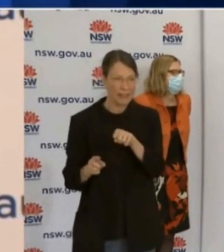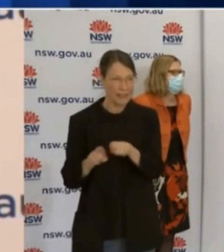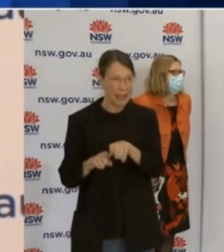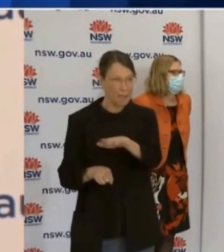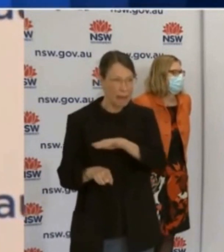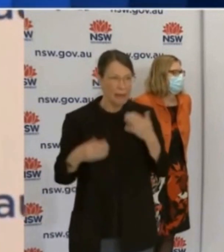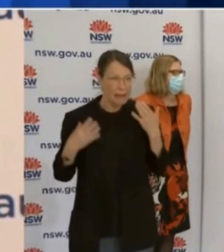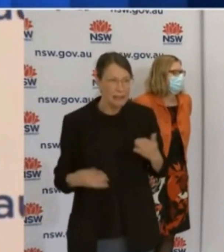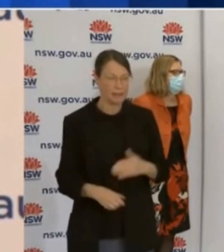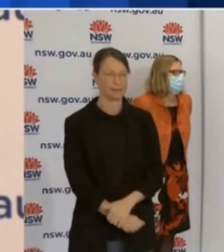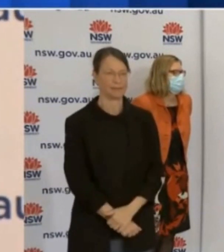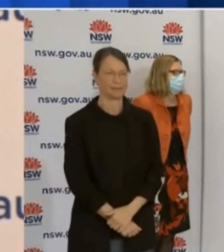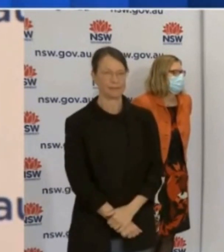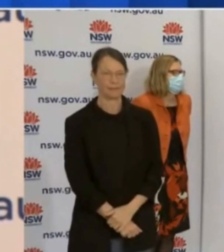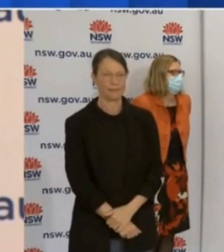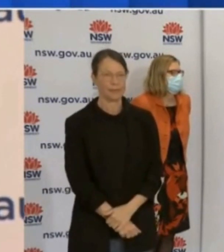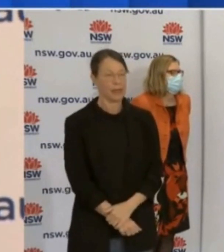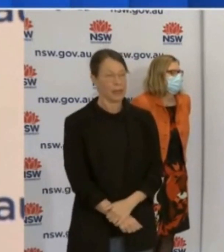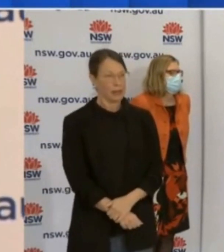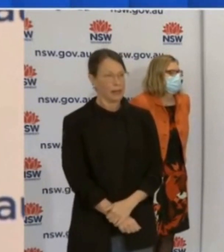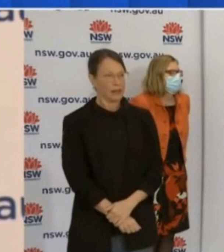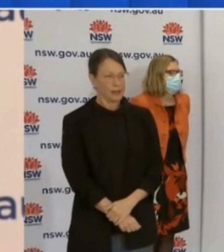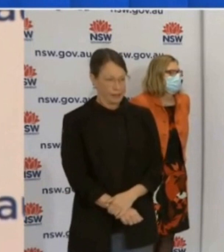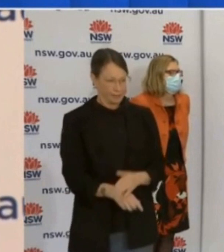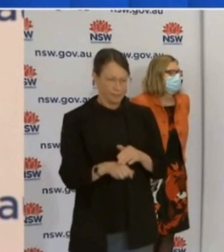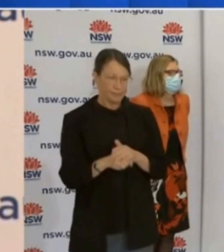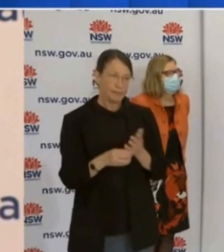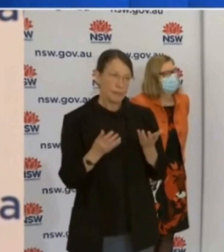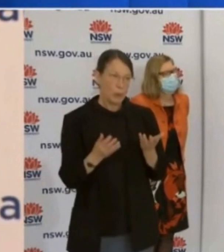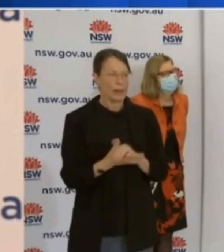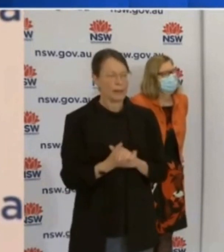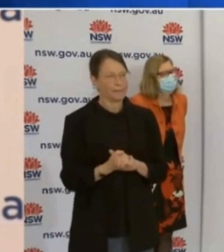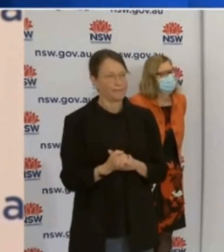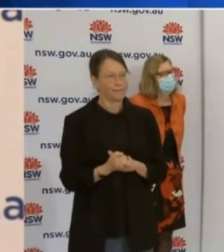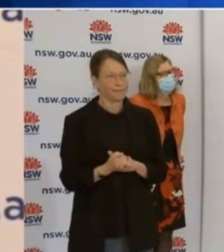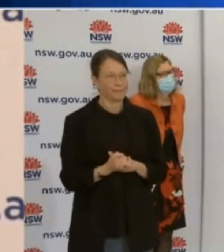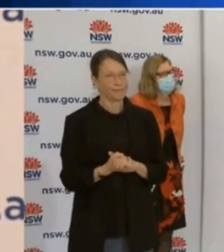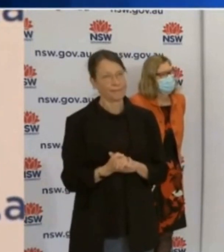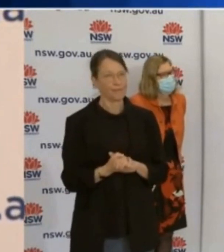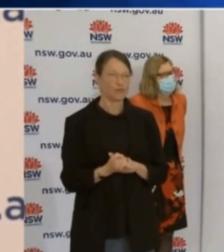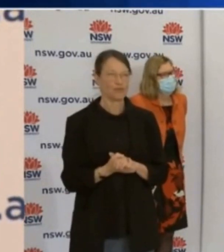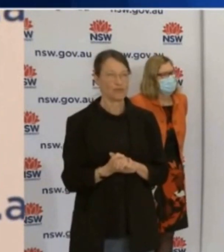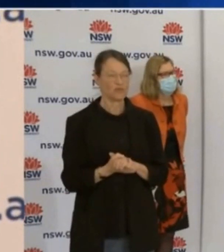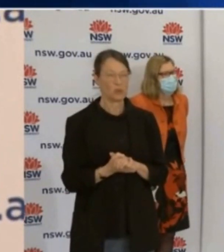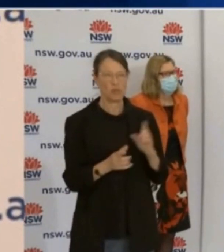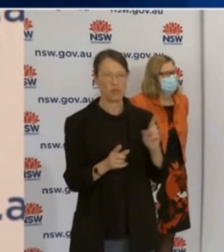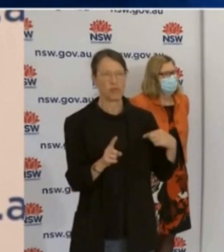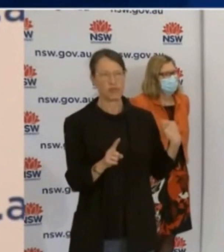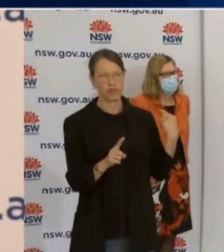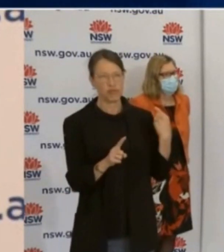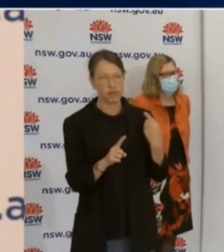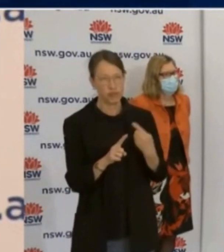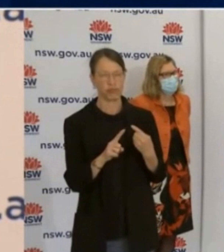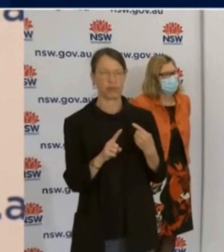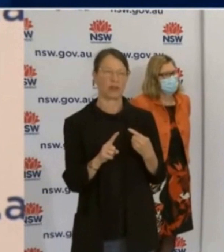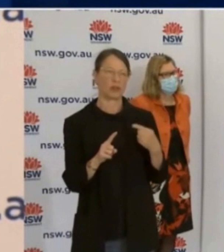Sorry, we're North Coast? Yeah, I'll come back to that. Can I just say, look, I think we've been on this journey now, all of us here in New South Wales, for 20